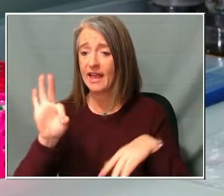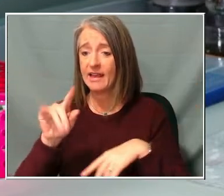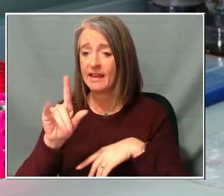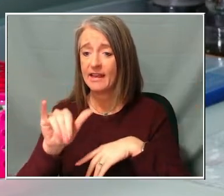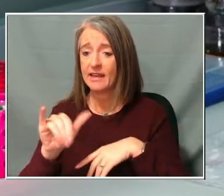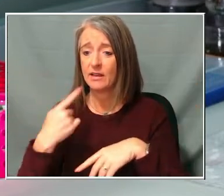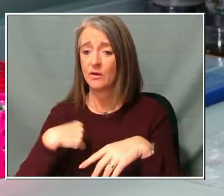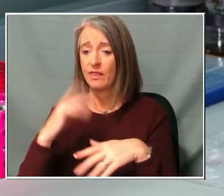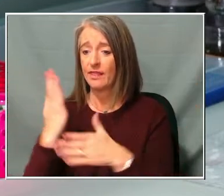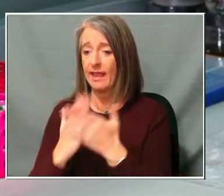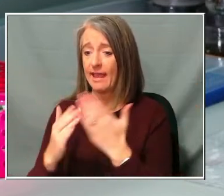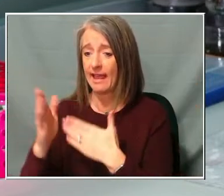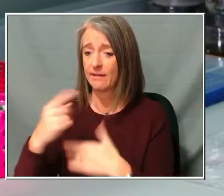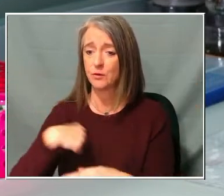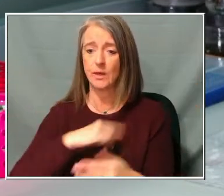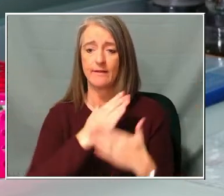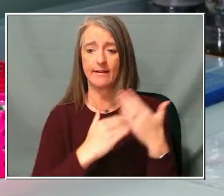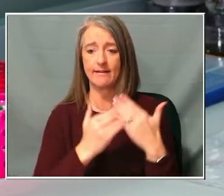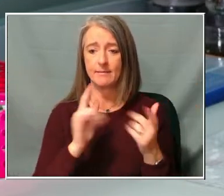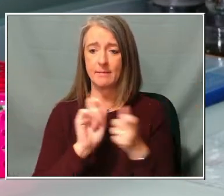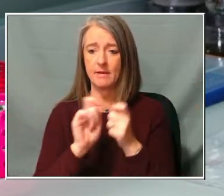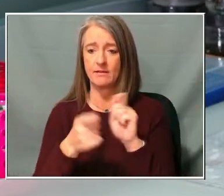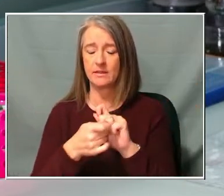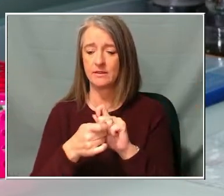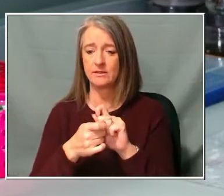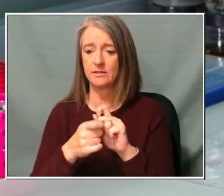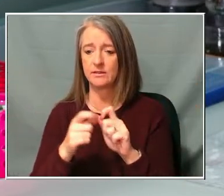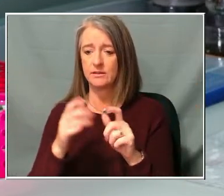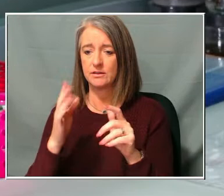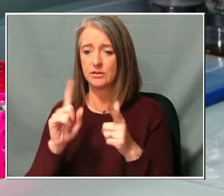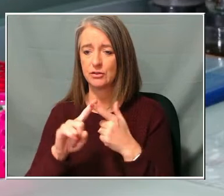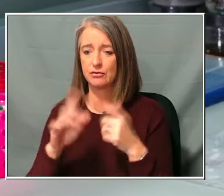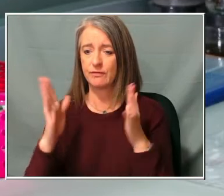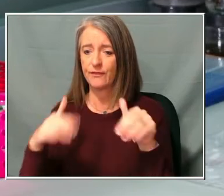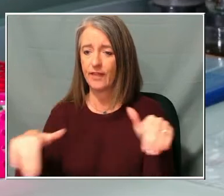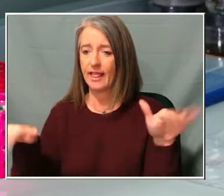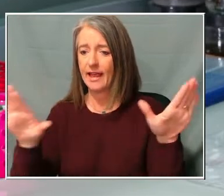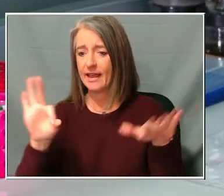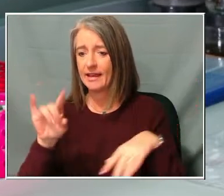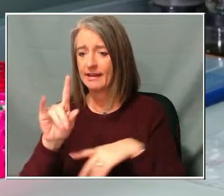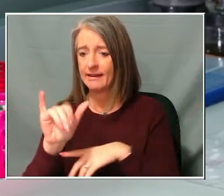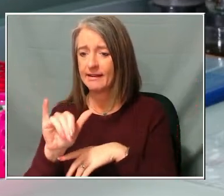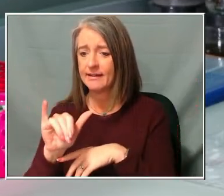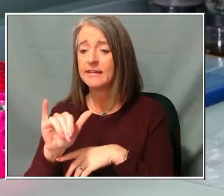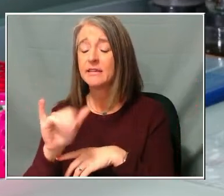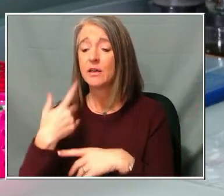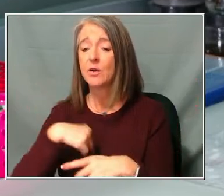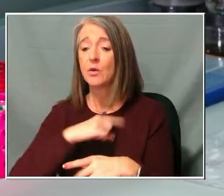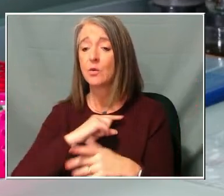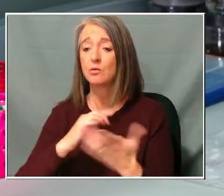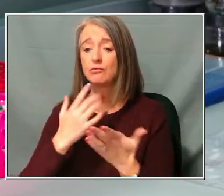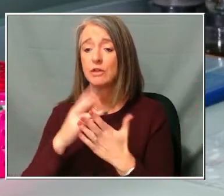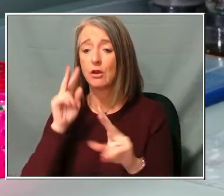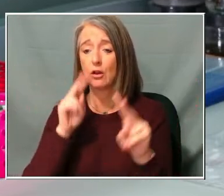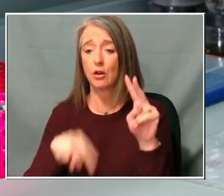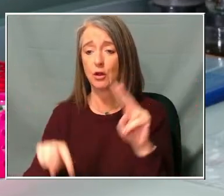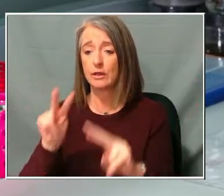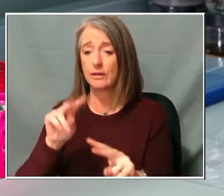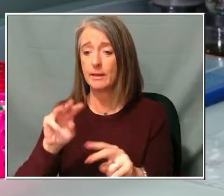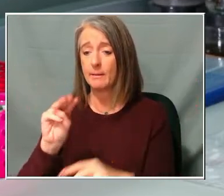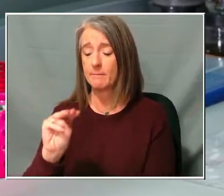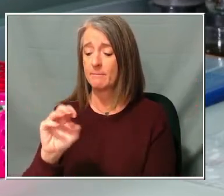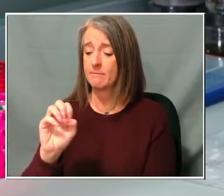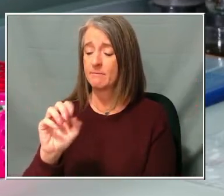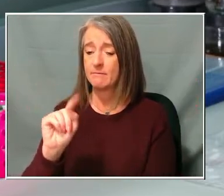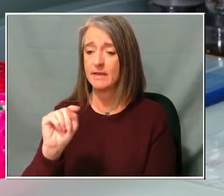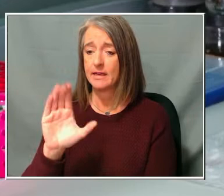hands, but they've modified them to take to the night sky. And I think similarly, we can look to their metabolic adaptations to